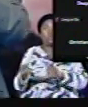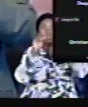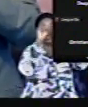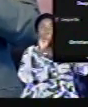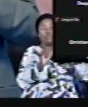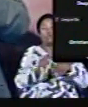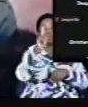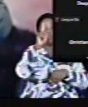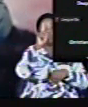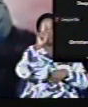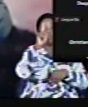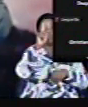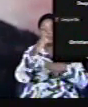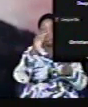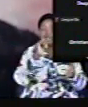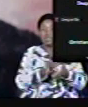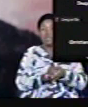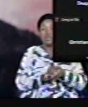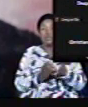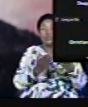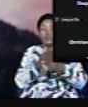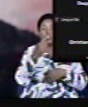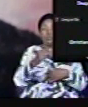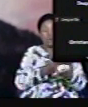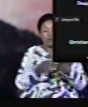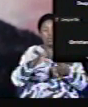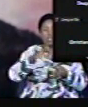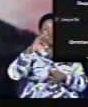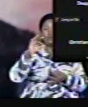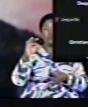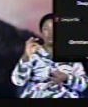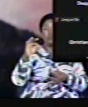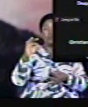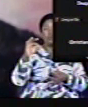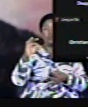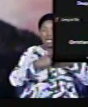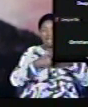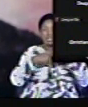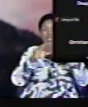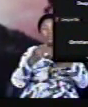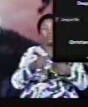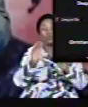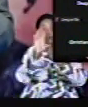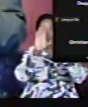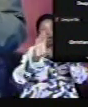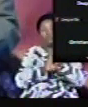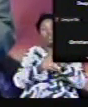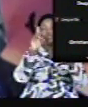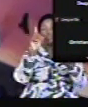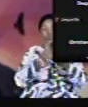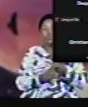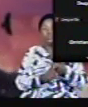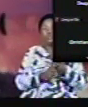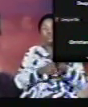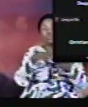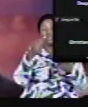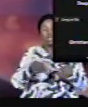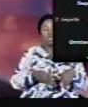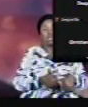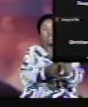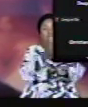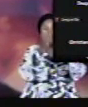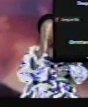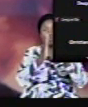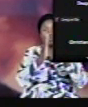that he, through the Holy Ghost, had given commandments unto the disciples